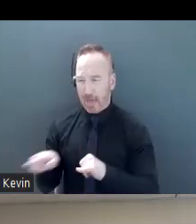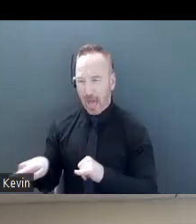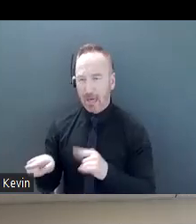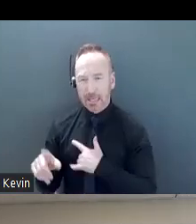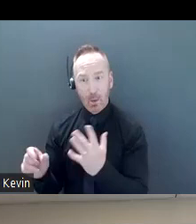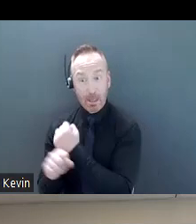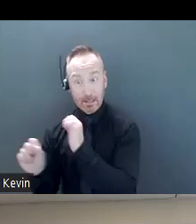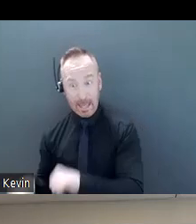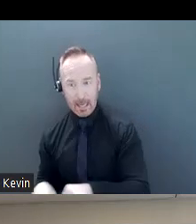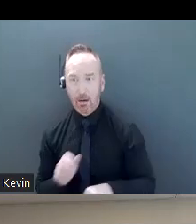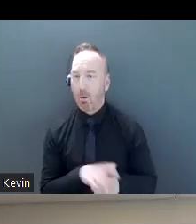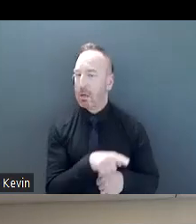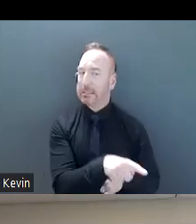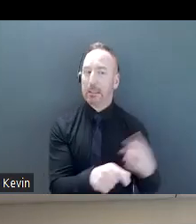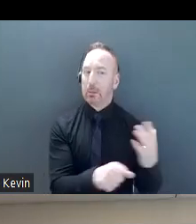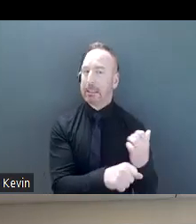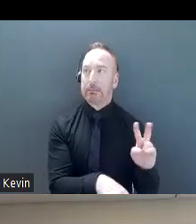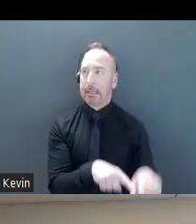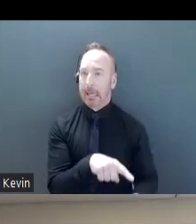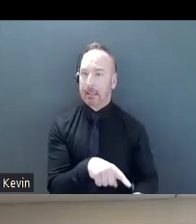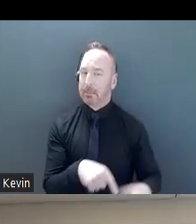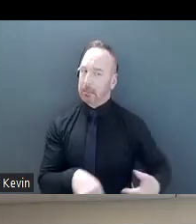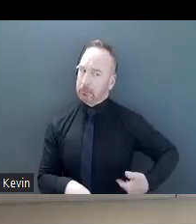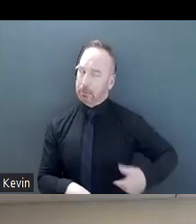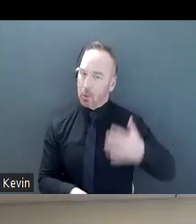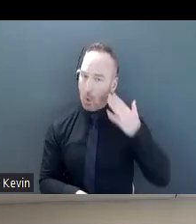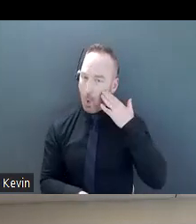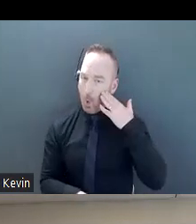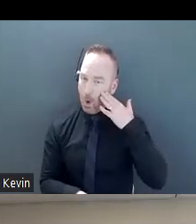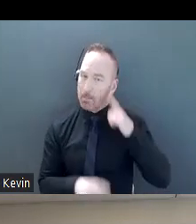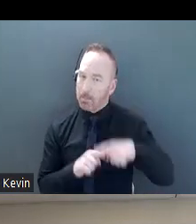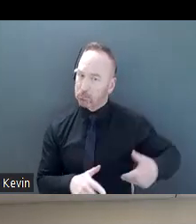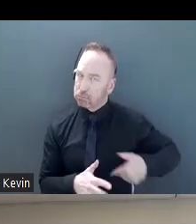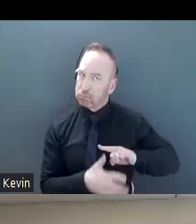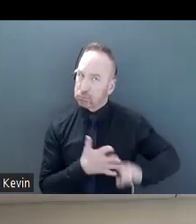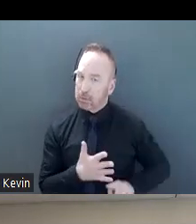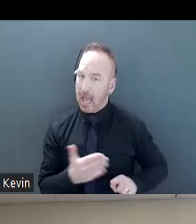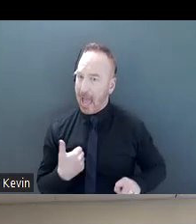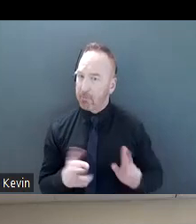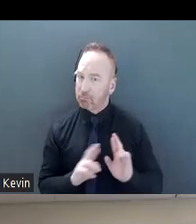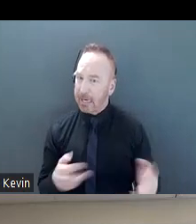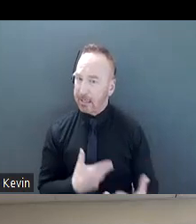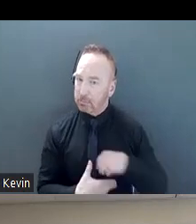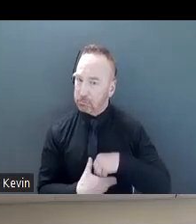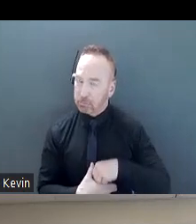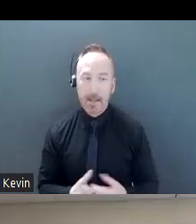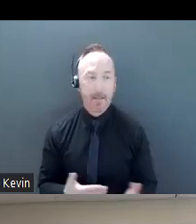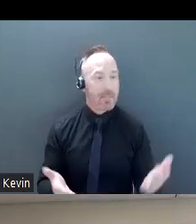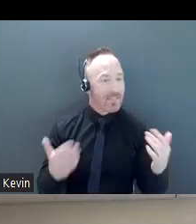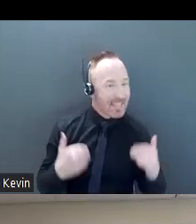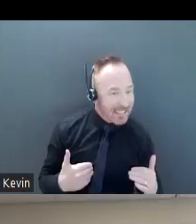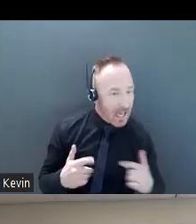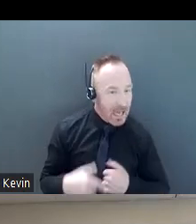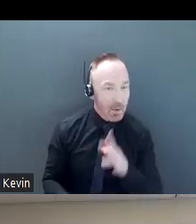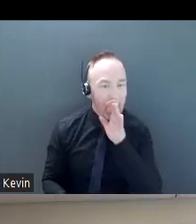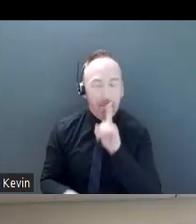one factor, but when you hear the whole host of factors, you get a feel. Here's the next case. I could try and pronounce it, but I'm just going to get it